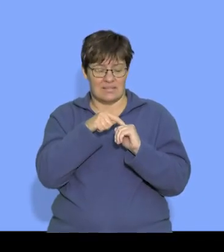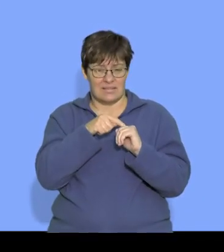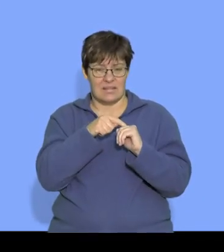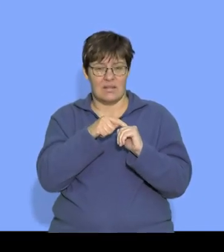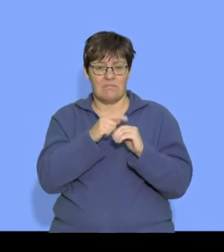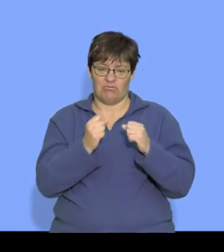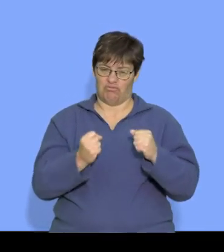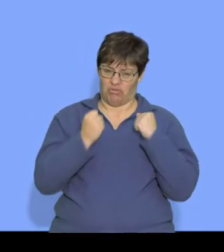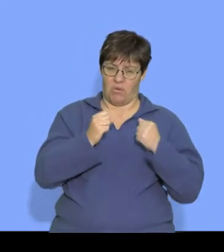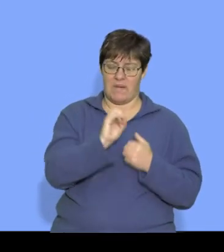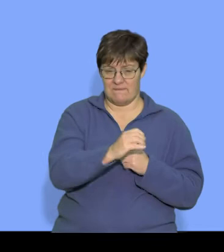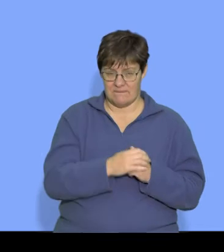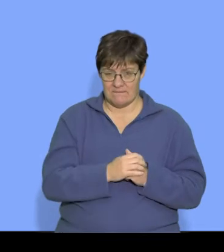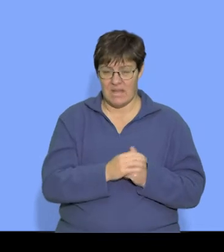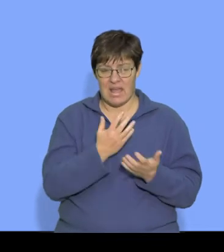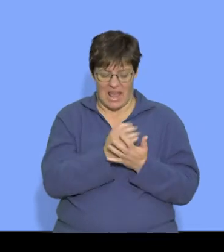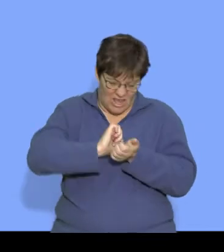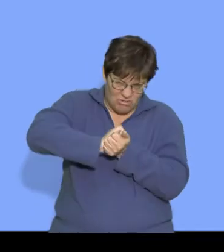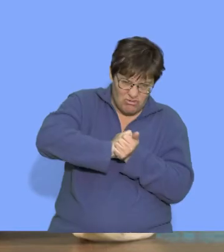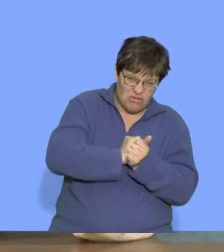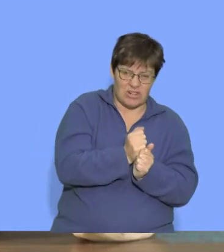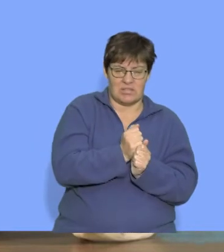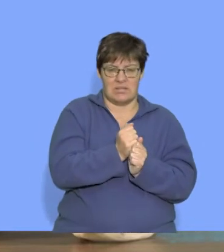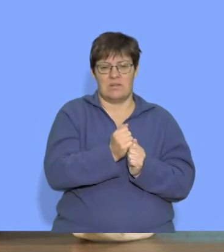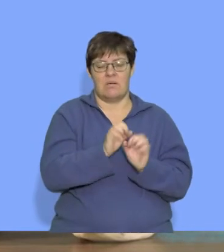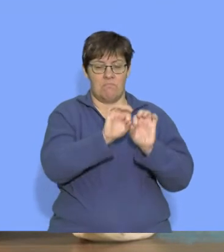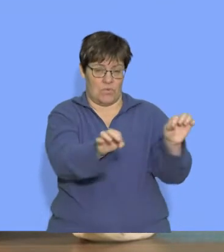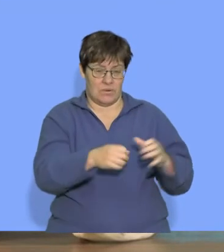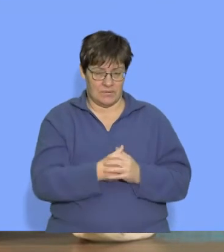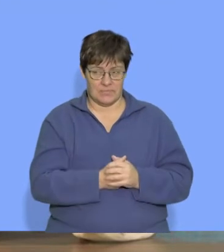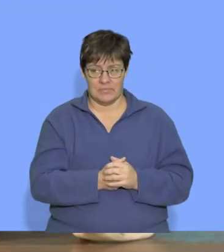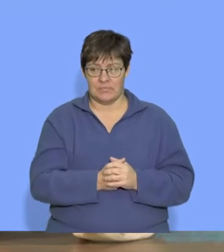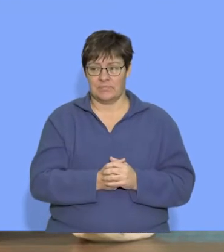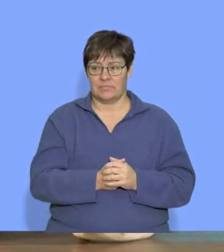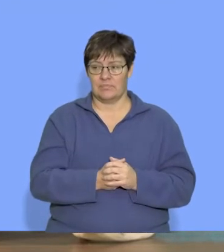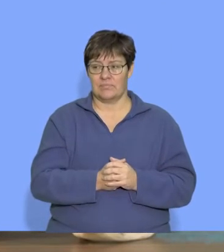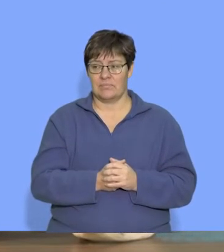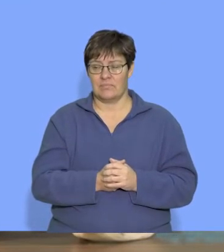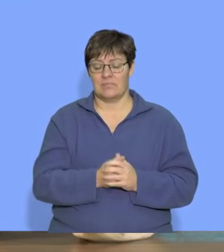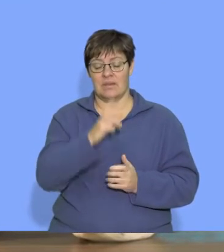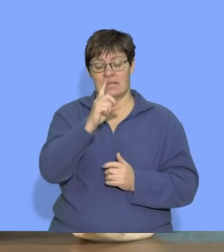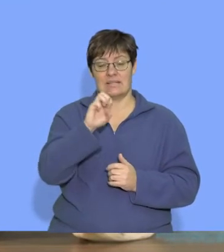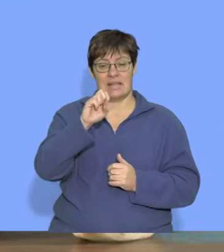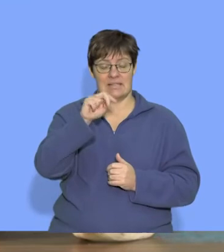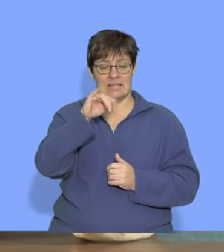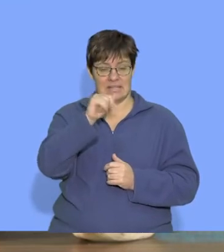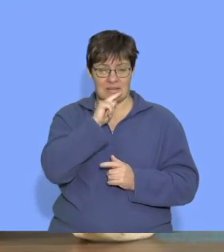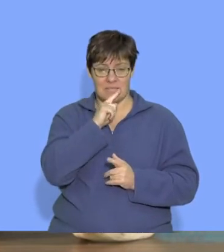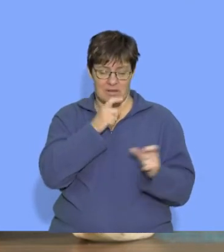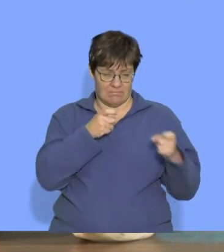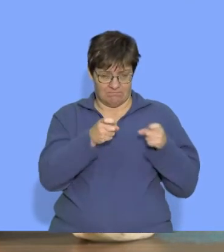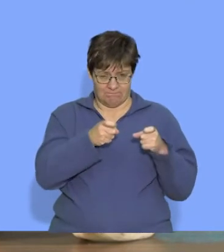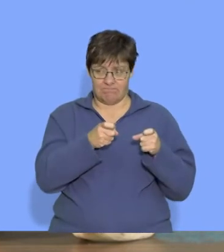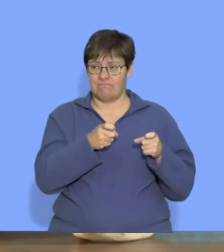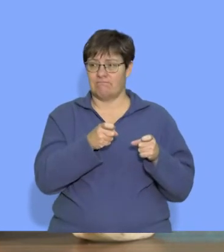teeth and gives it that strength, so they're able to crush and grind bone. You've got dentine that maintains the